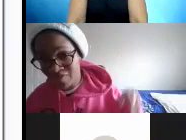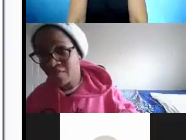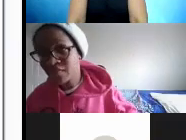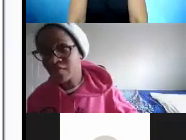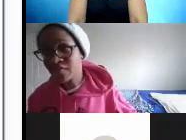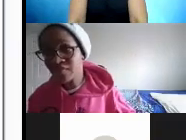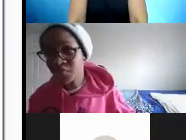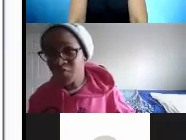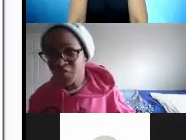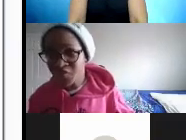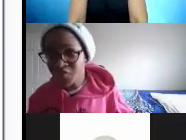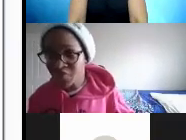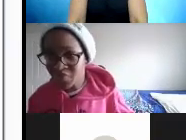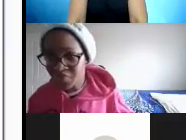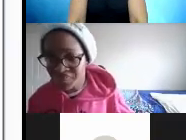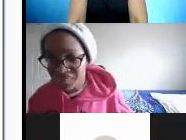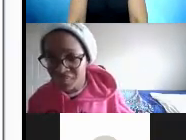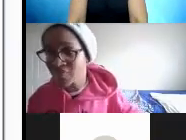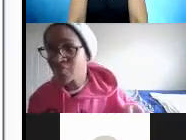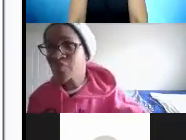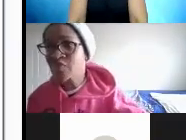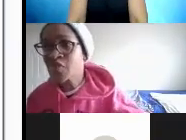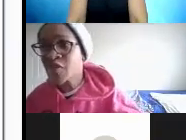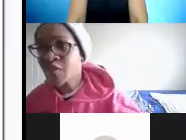And whoever wants to hop in.